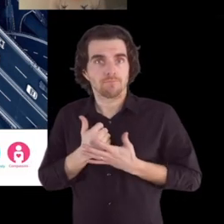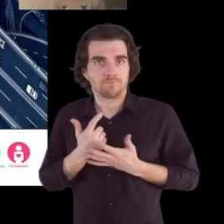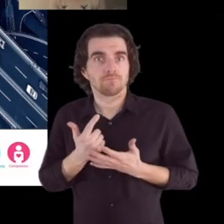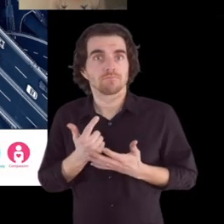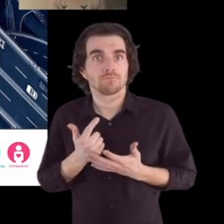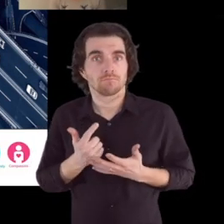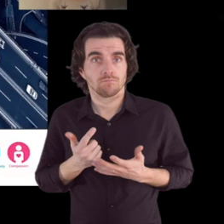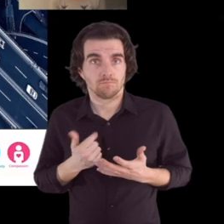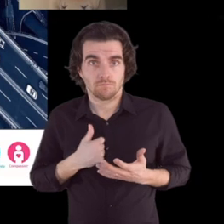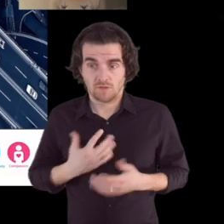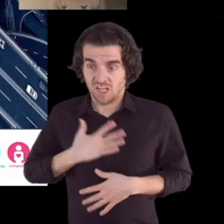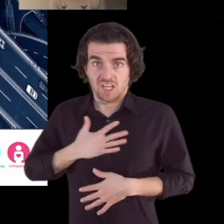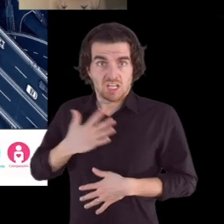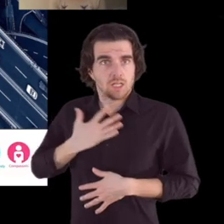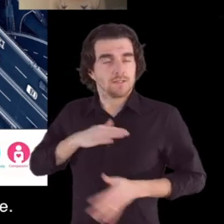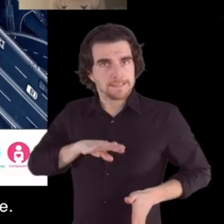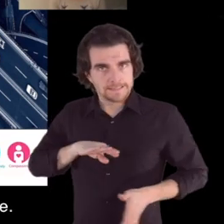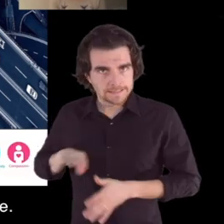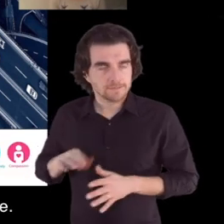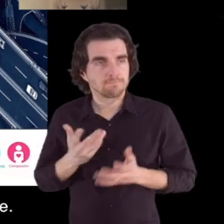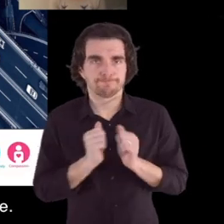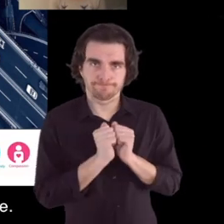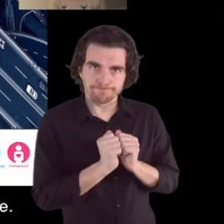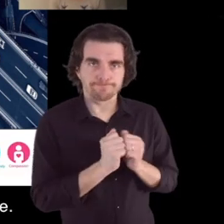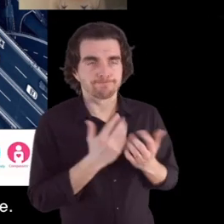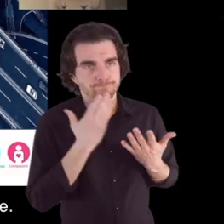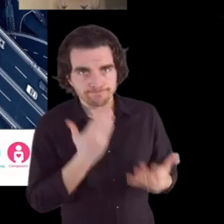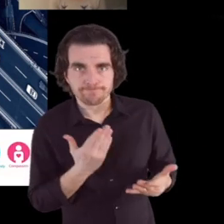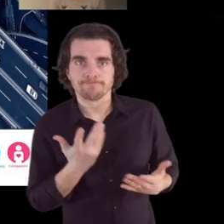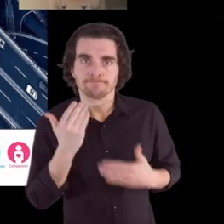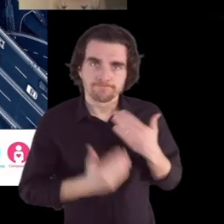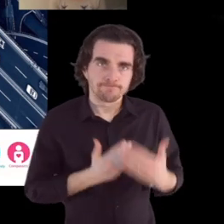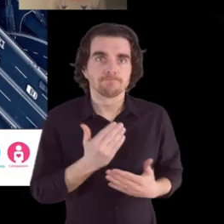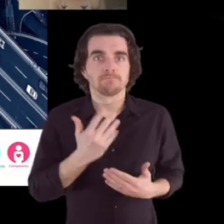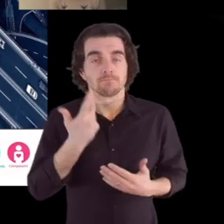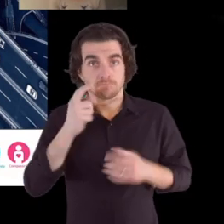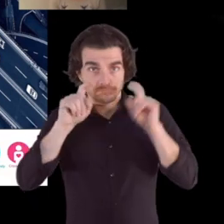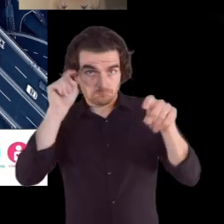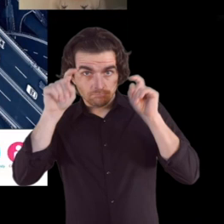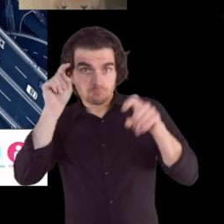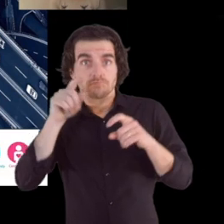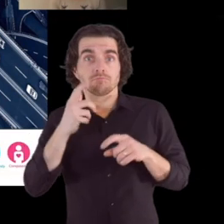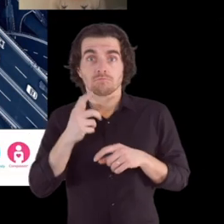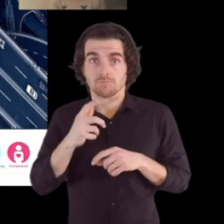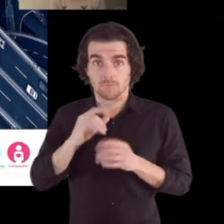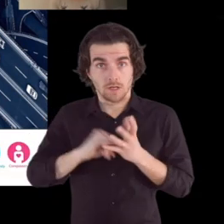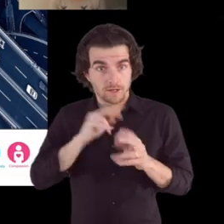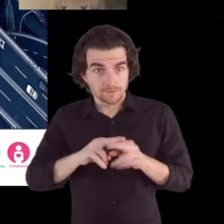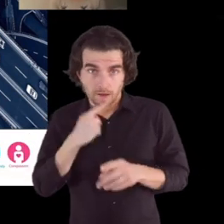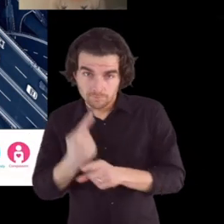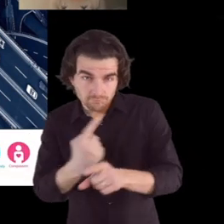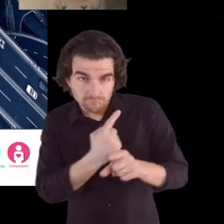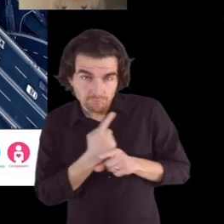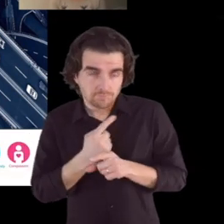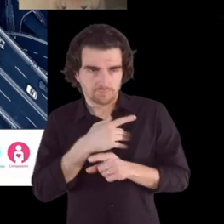can also do is leave us feeling anxious and apprehensive and unable to cope. And that's certainly some of the things that has come up through staff that we have been